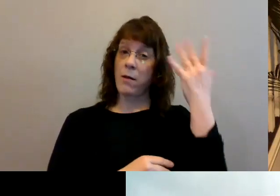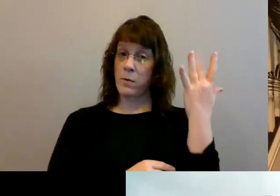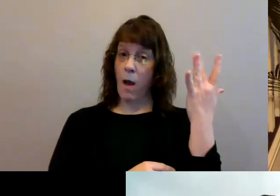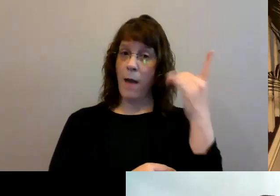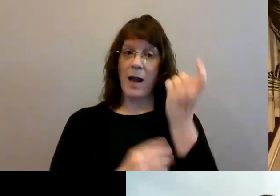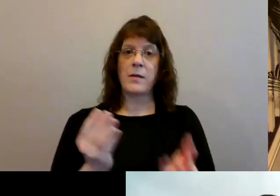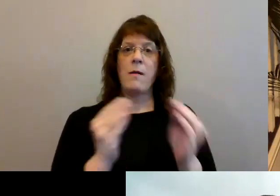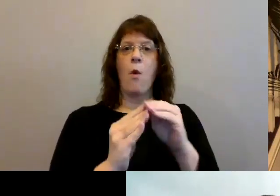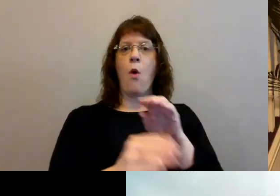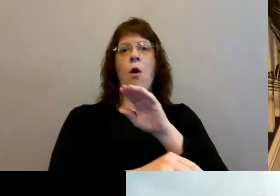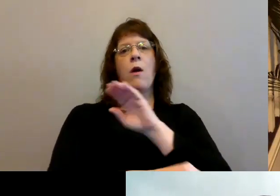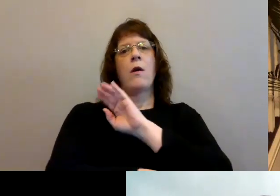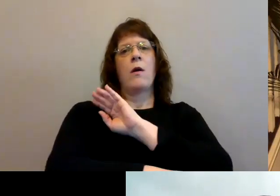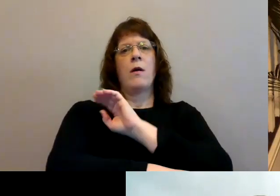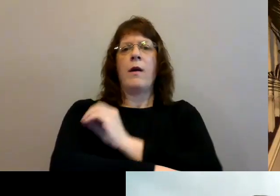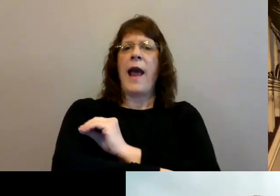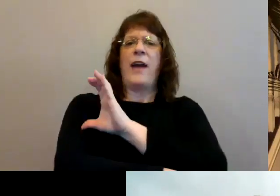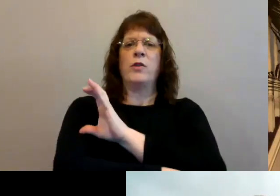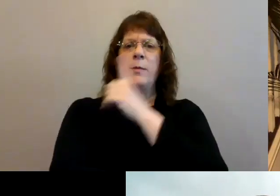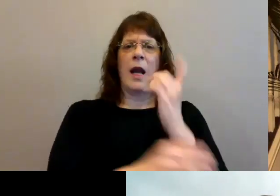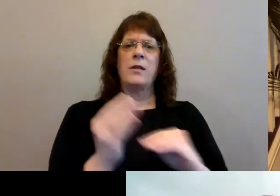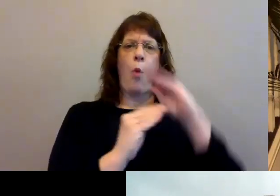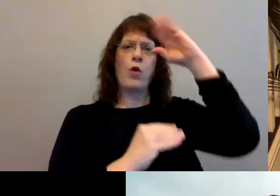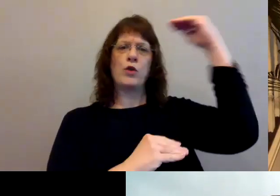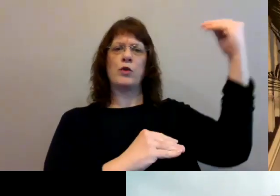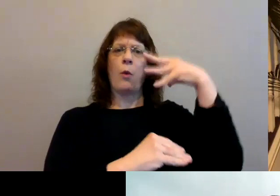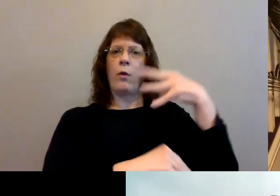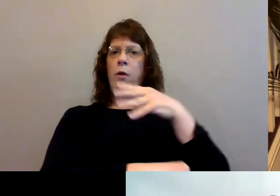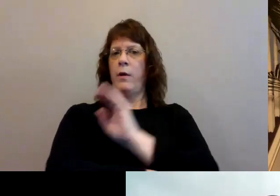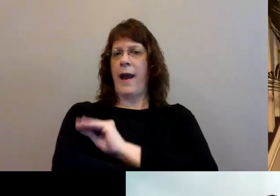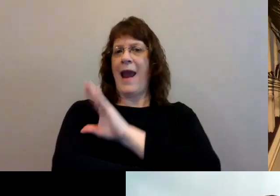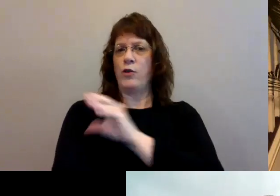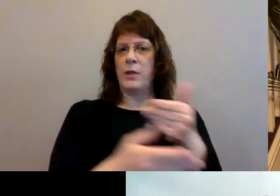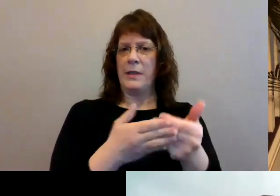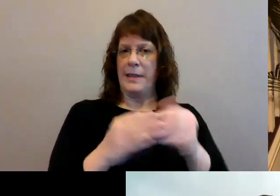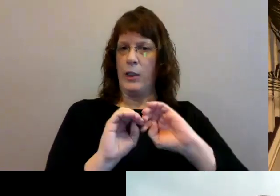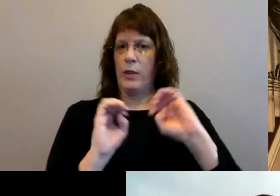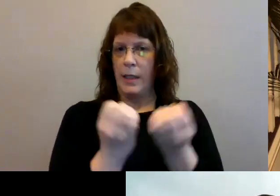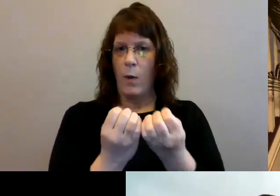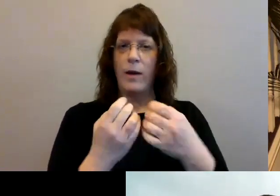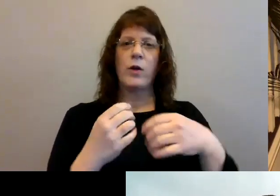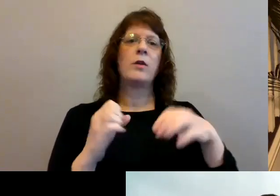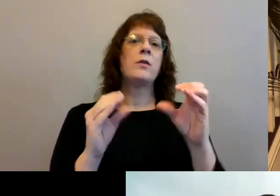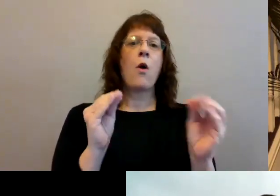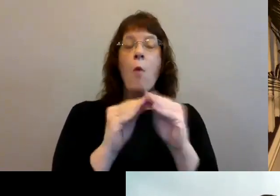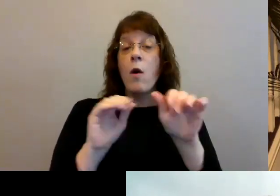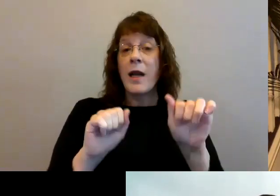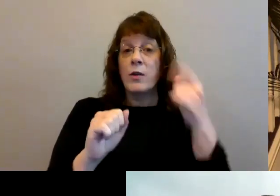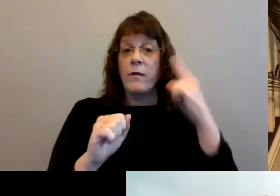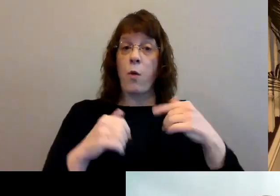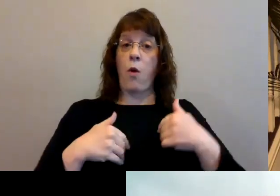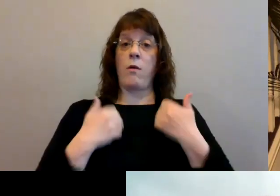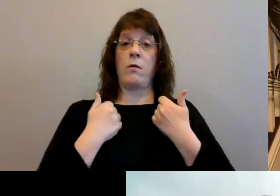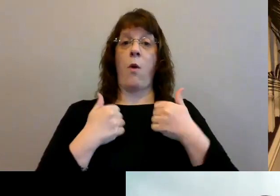energy because there's more solar energy around the equator, and therefore there's more potential for organisms to share all